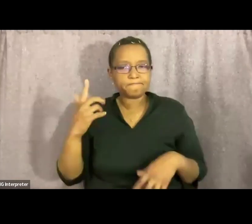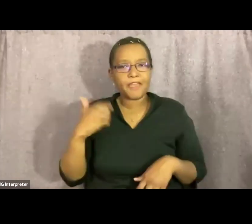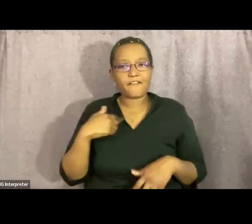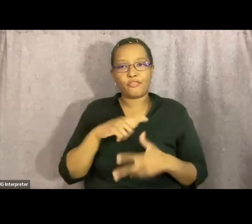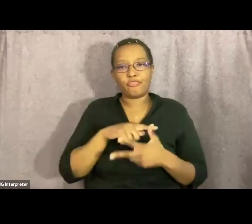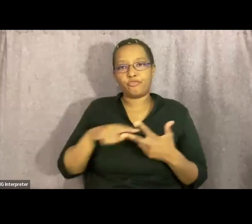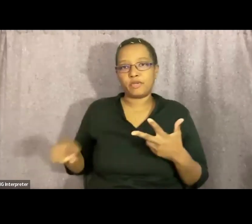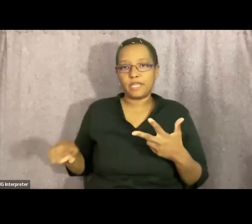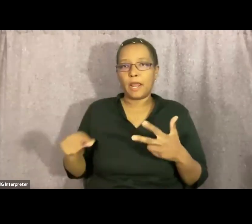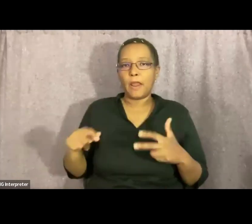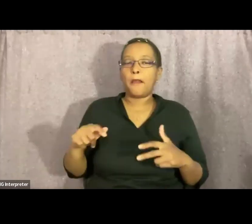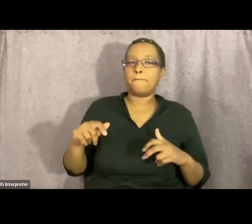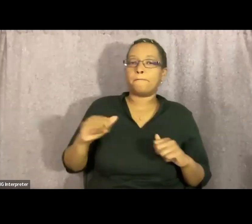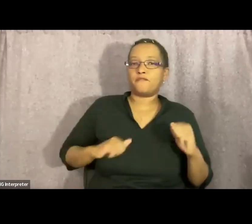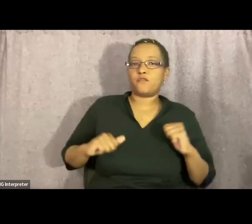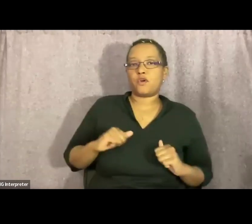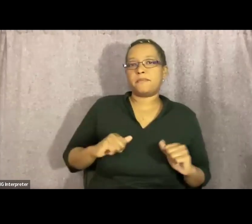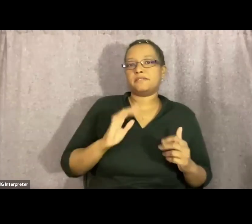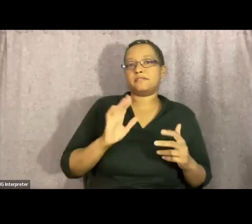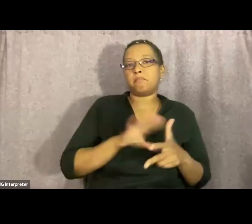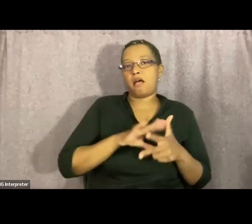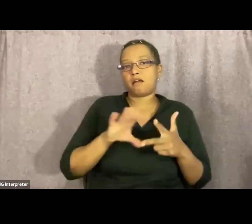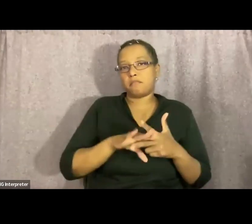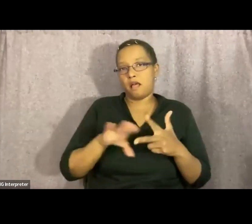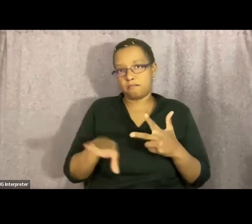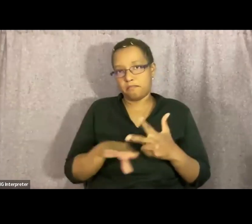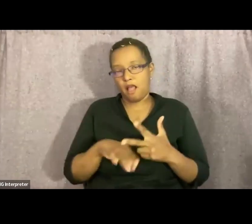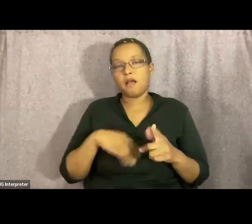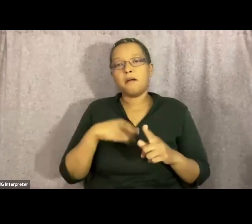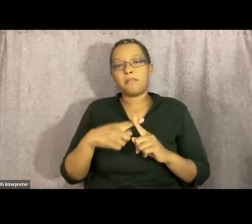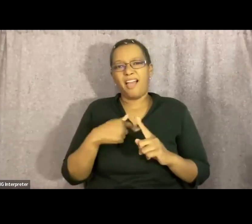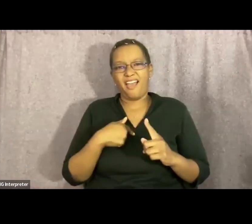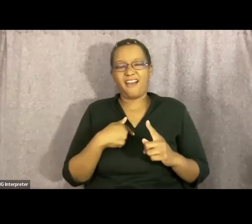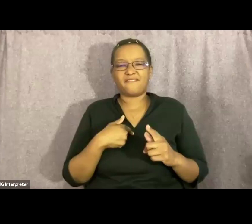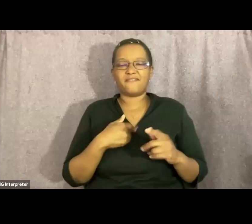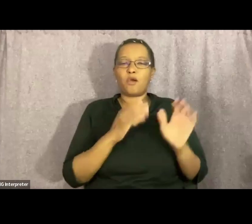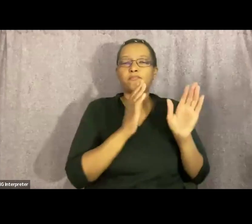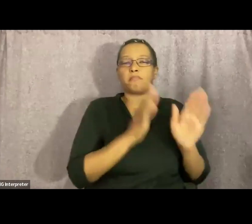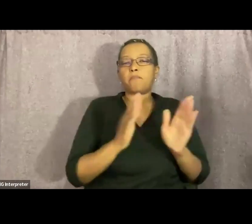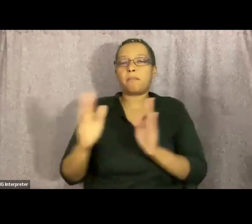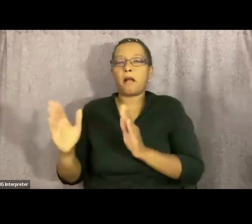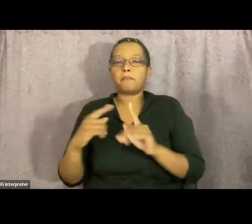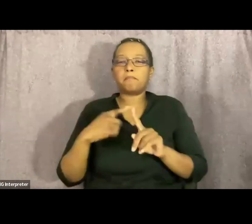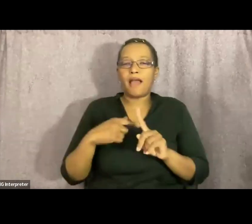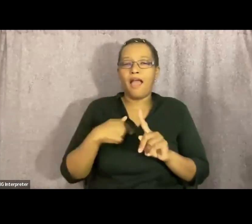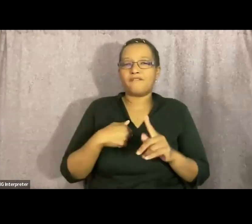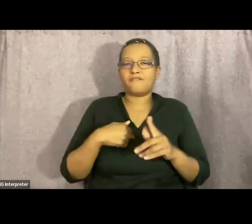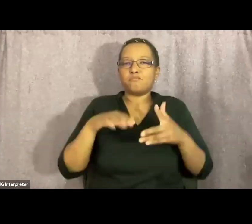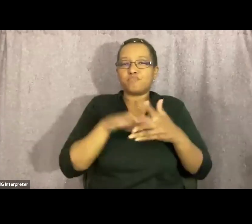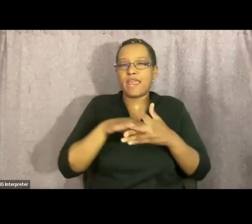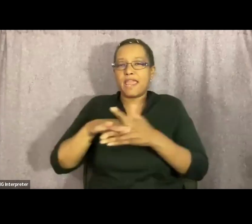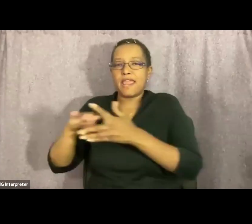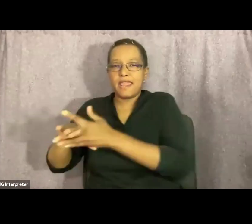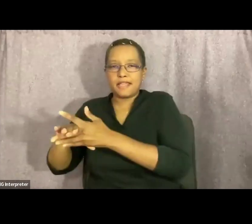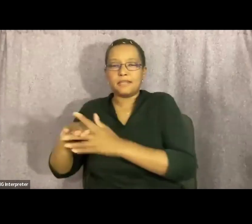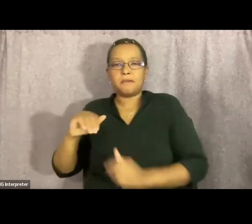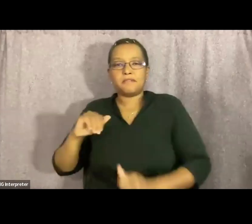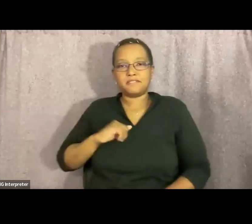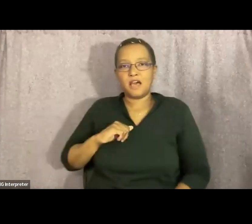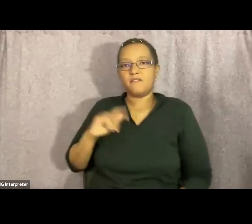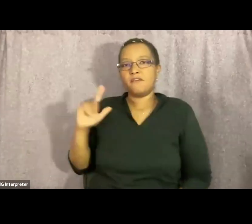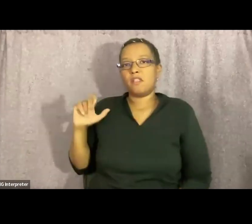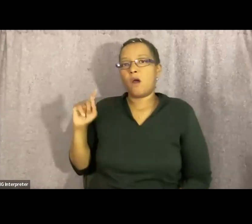blocks with some juicy breaks in between. Myself and Lotus will be your co-MCs and moderators for